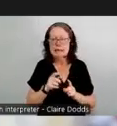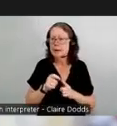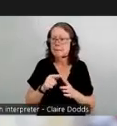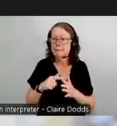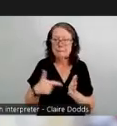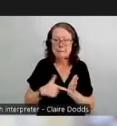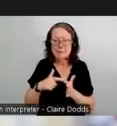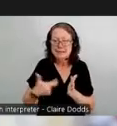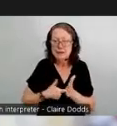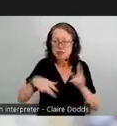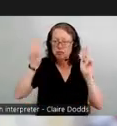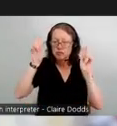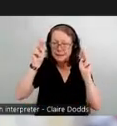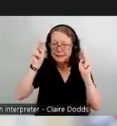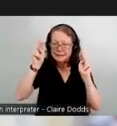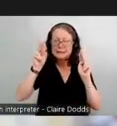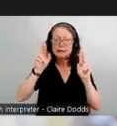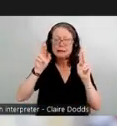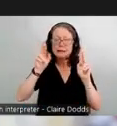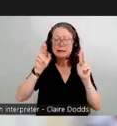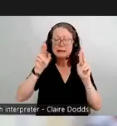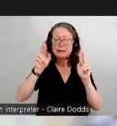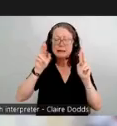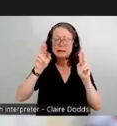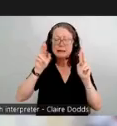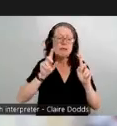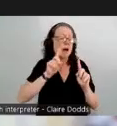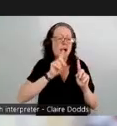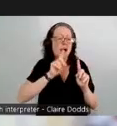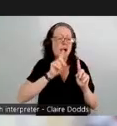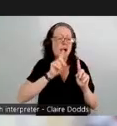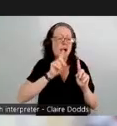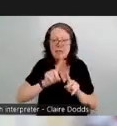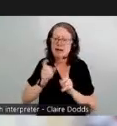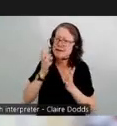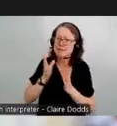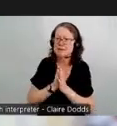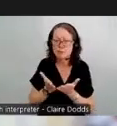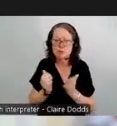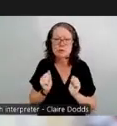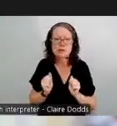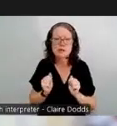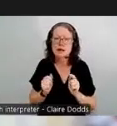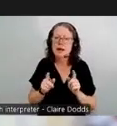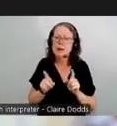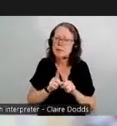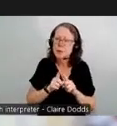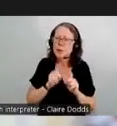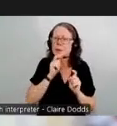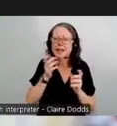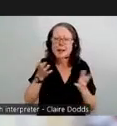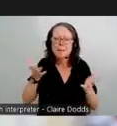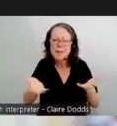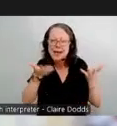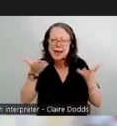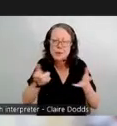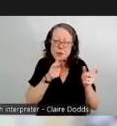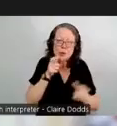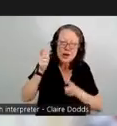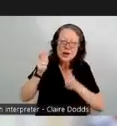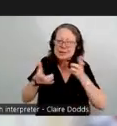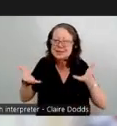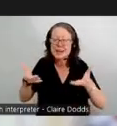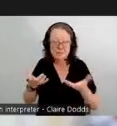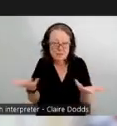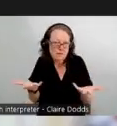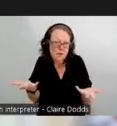of literary texts. But we're doing all sorts of playing around with words, which involves